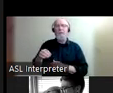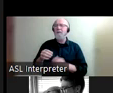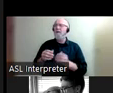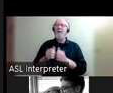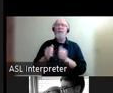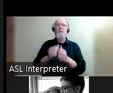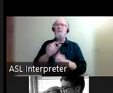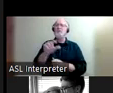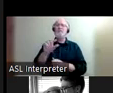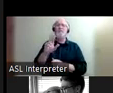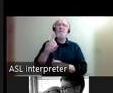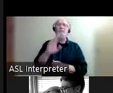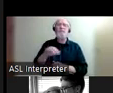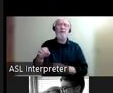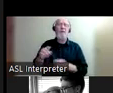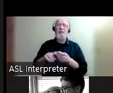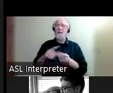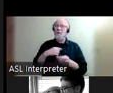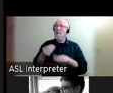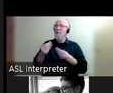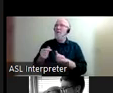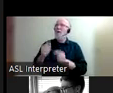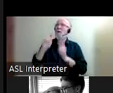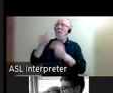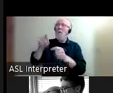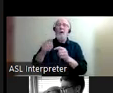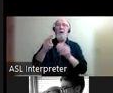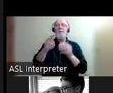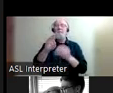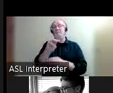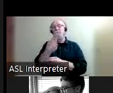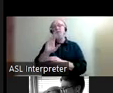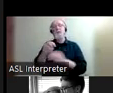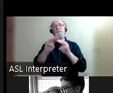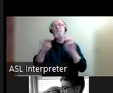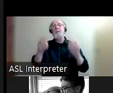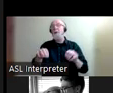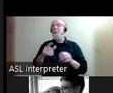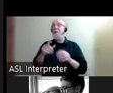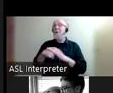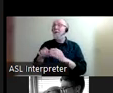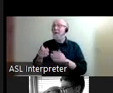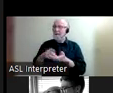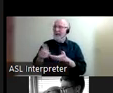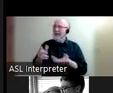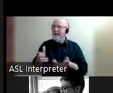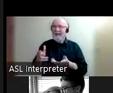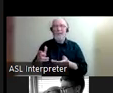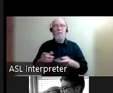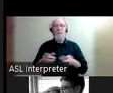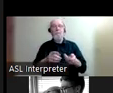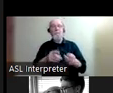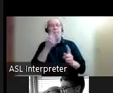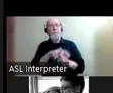grandchildren. You know, you don't have to spend all kinds of money going to a museum. You get to take, you know, that money and, you know, spend it